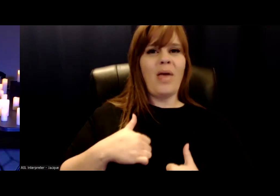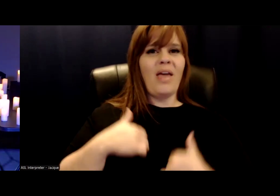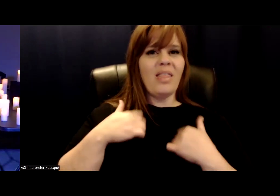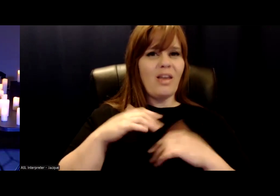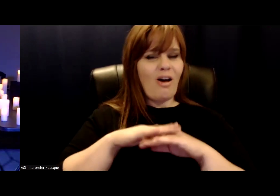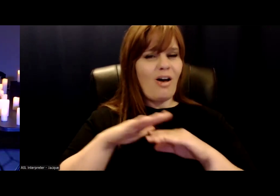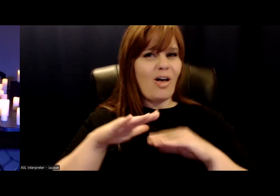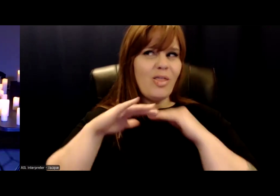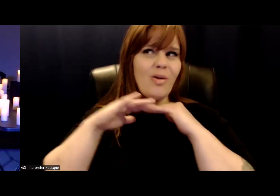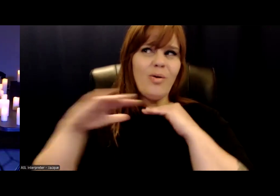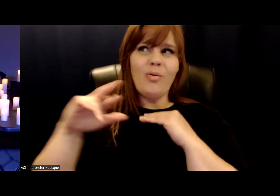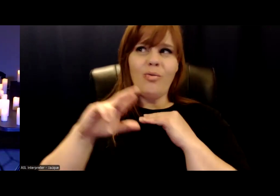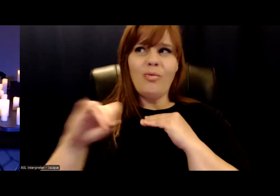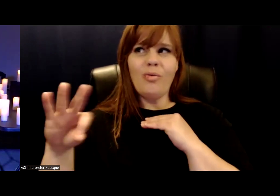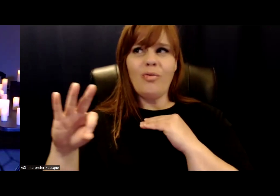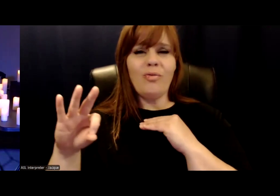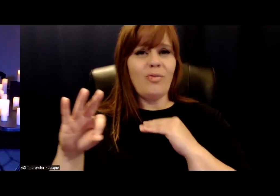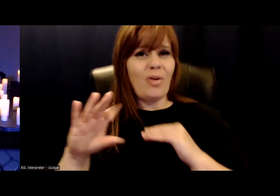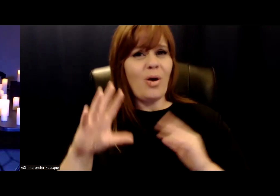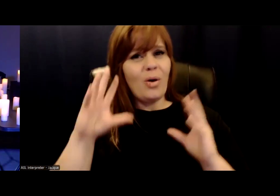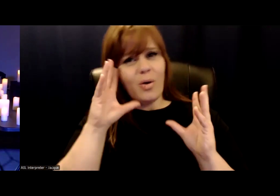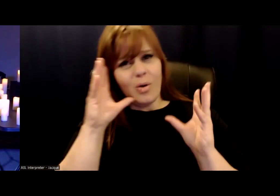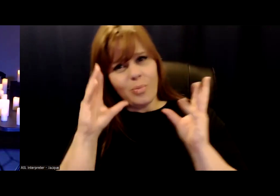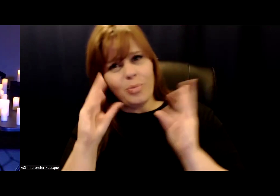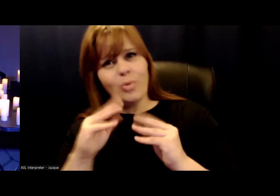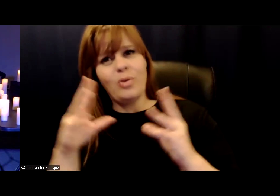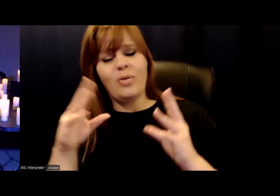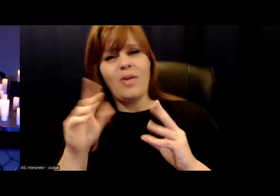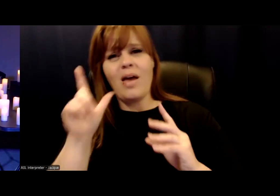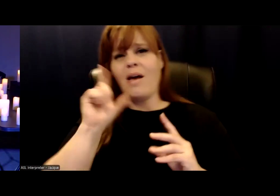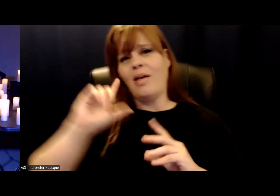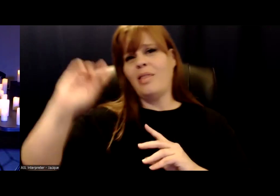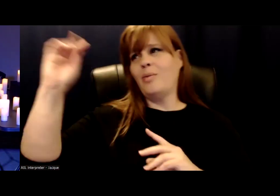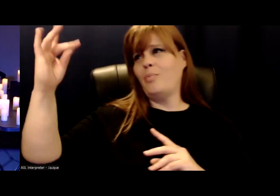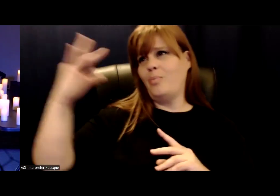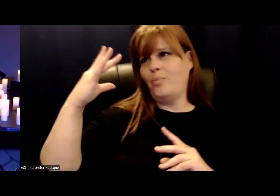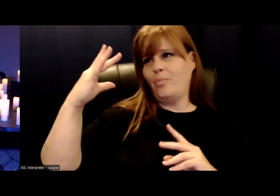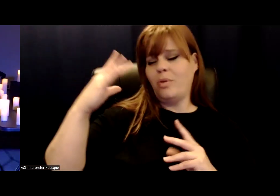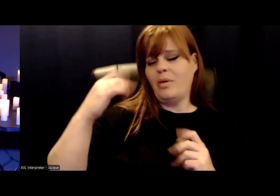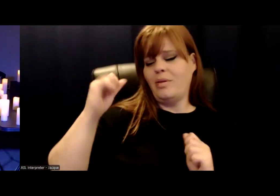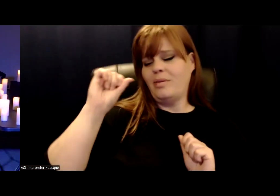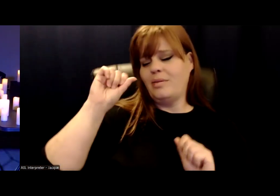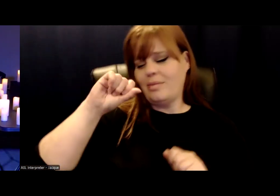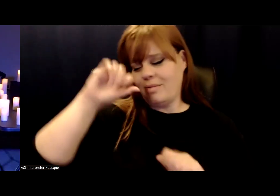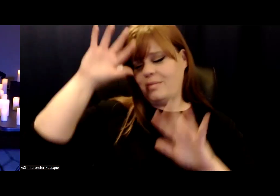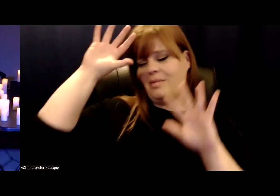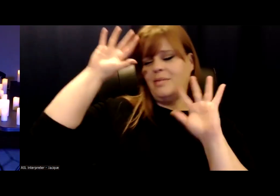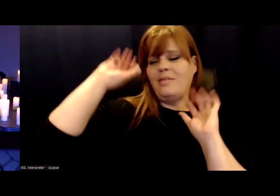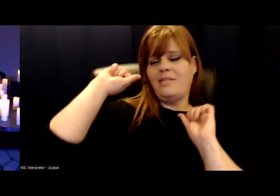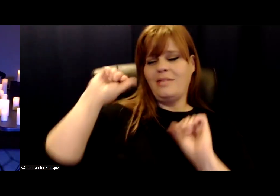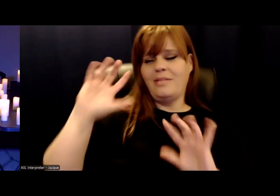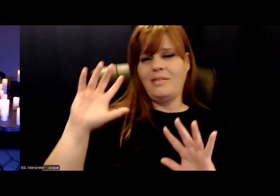roof, her beauty and the moonlight overthrew ya.